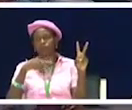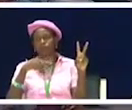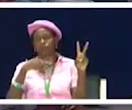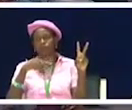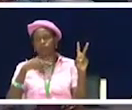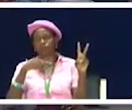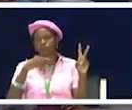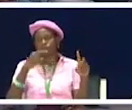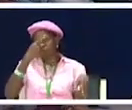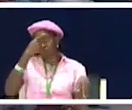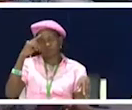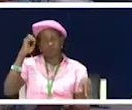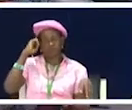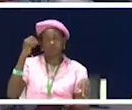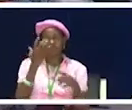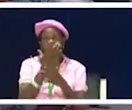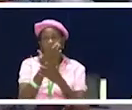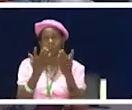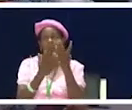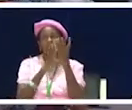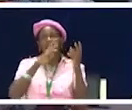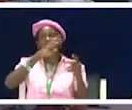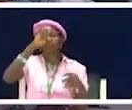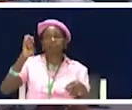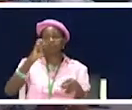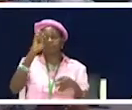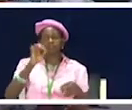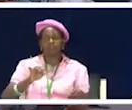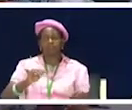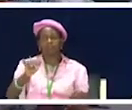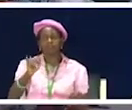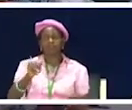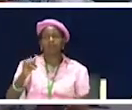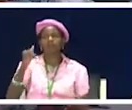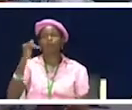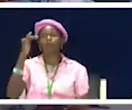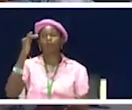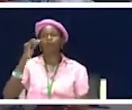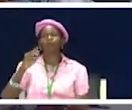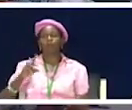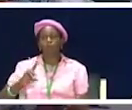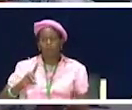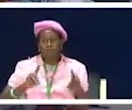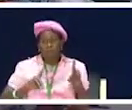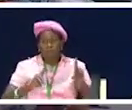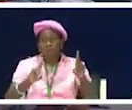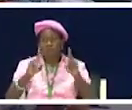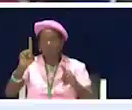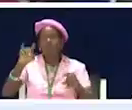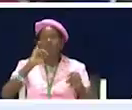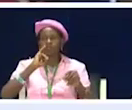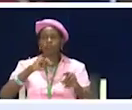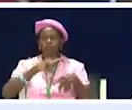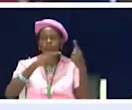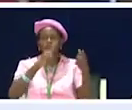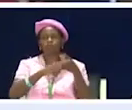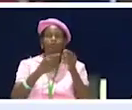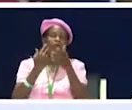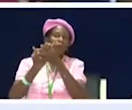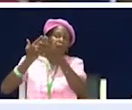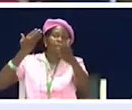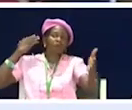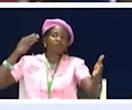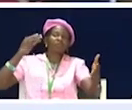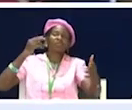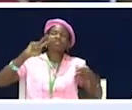because his hands are everlasting, why one is reaching to your past, The other one can